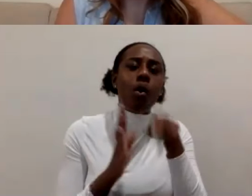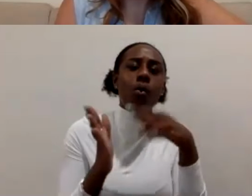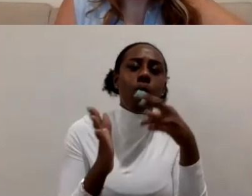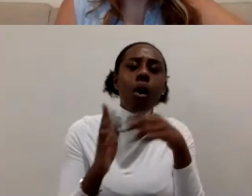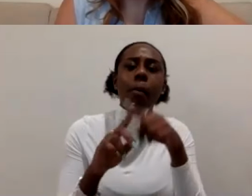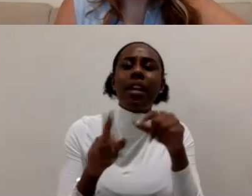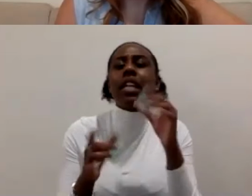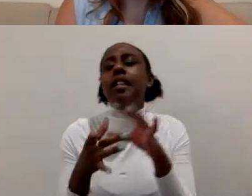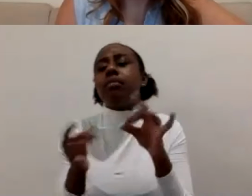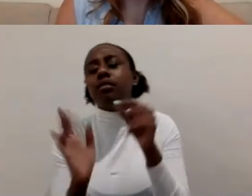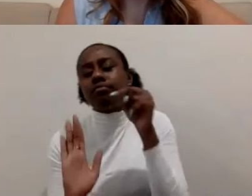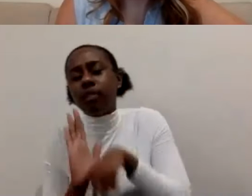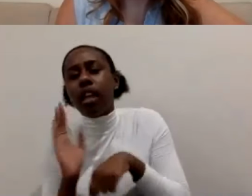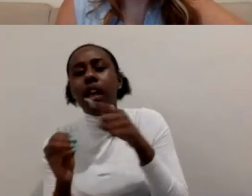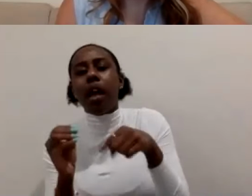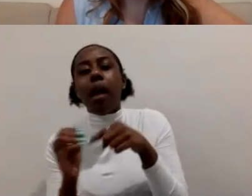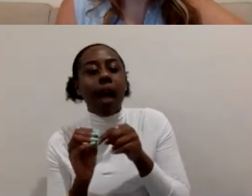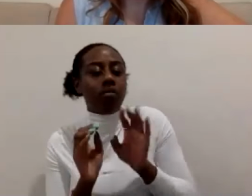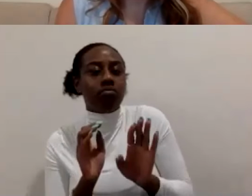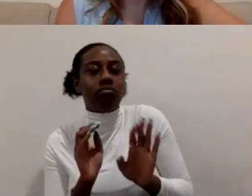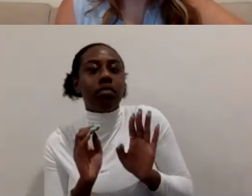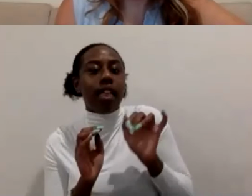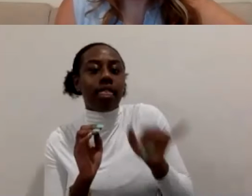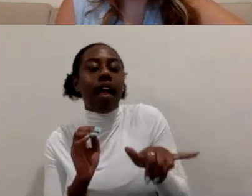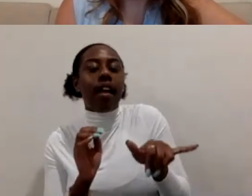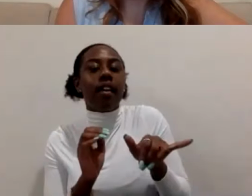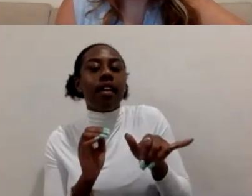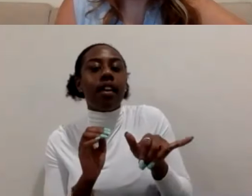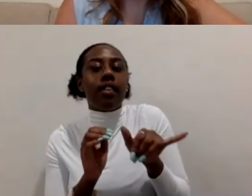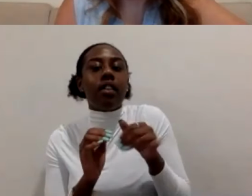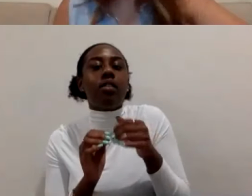it didn't go into detail about that in the Wikipedia article. So we were curious about that.